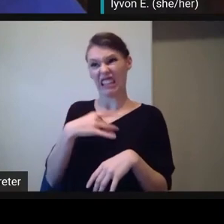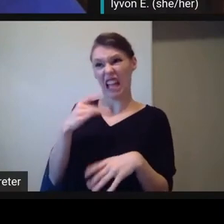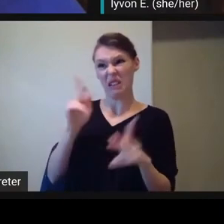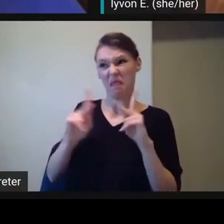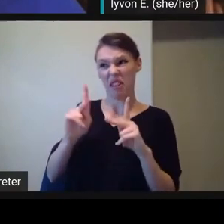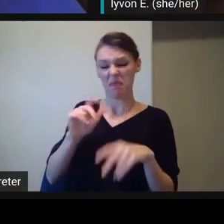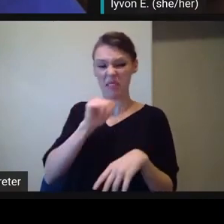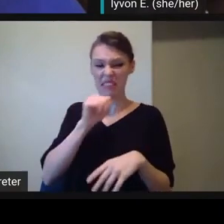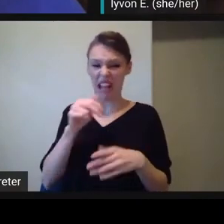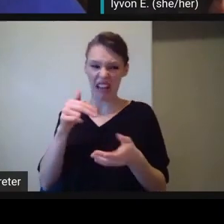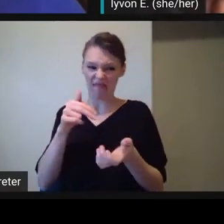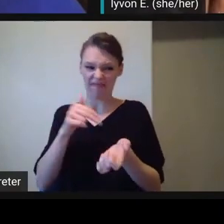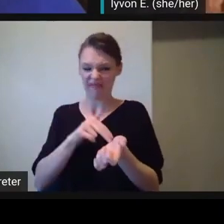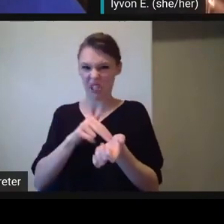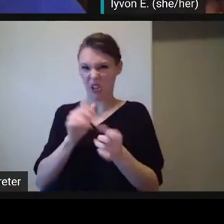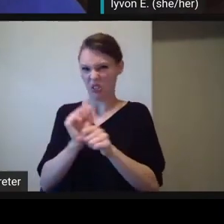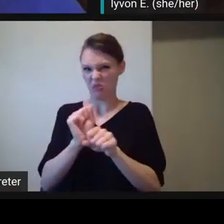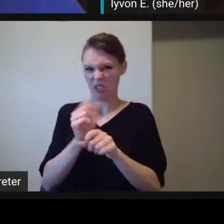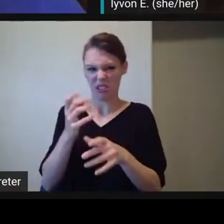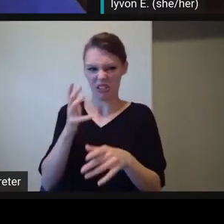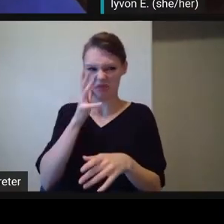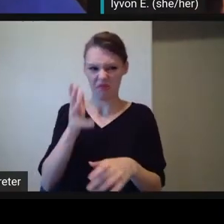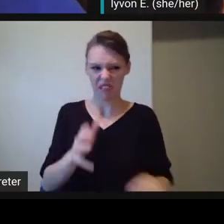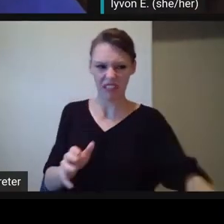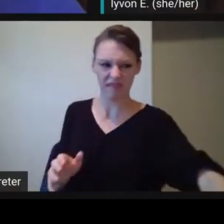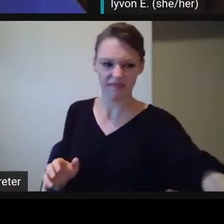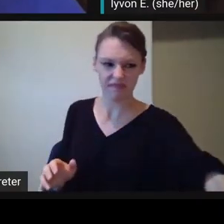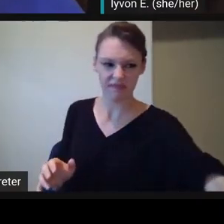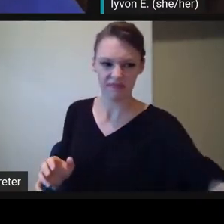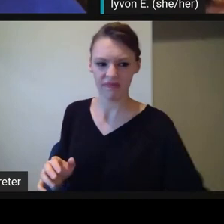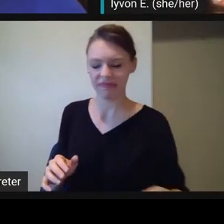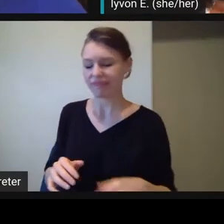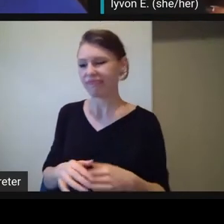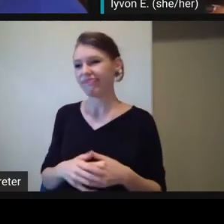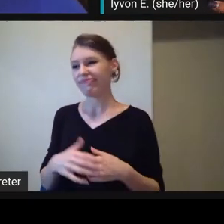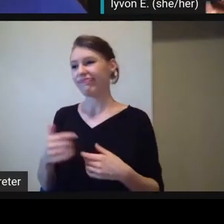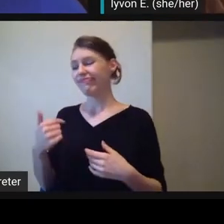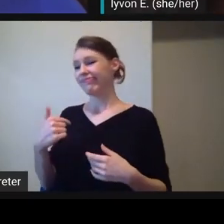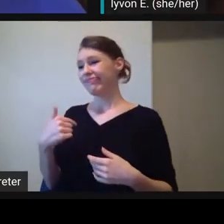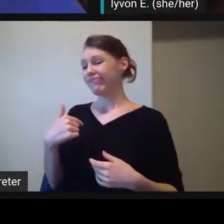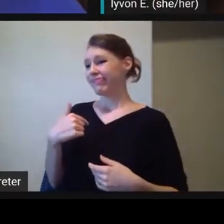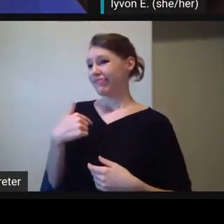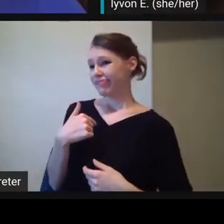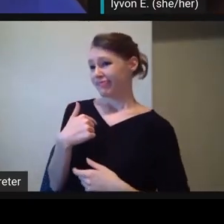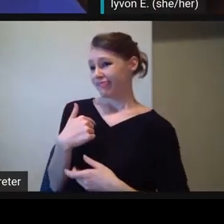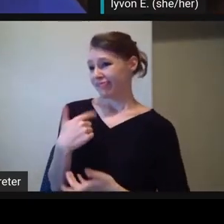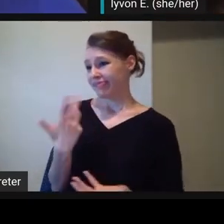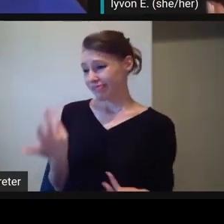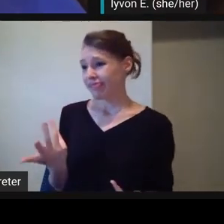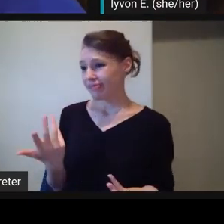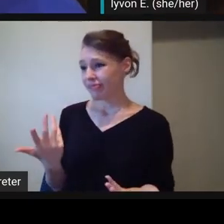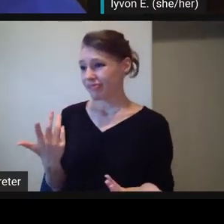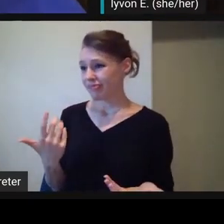Just theater is it. Theater is like what I feel married to. And I've never been married, but I assume you have to get up